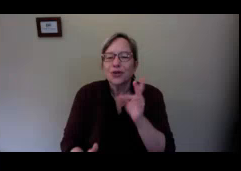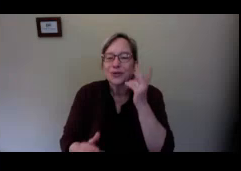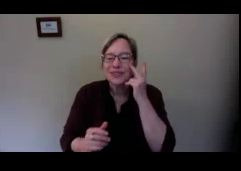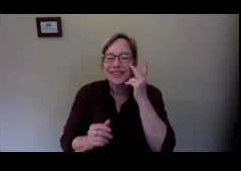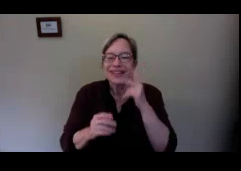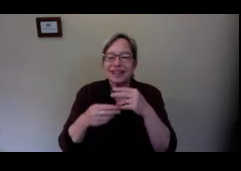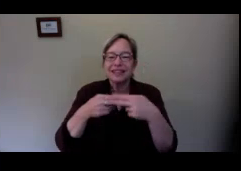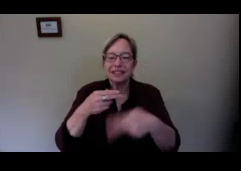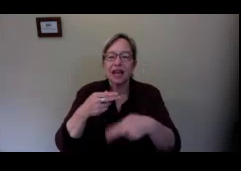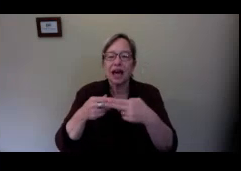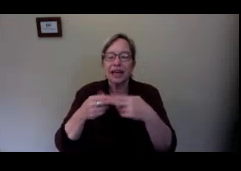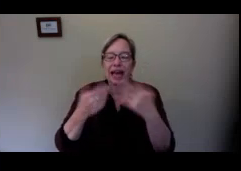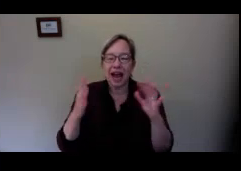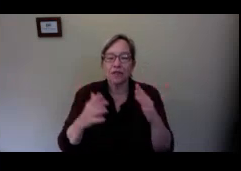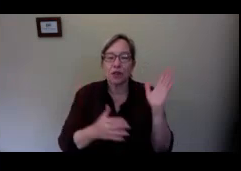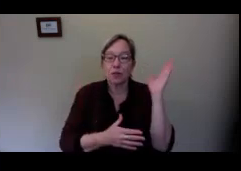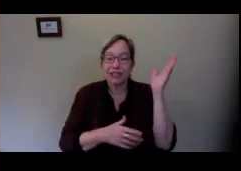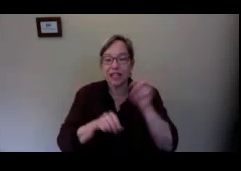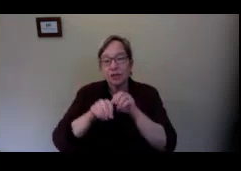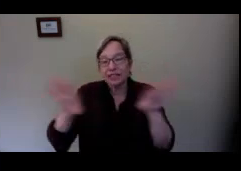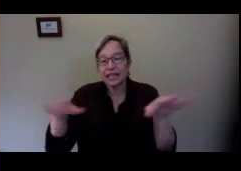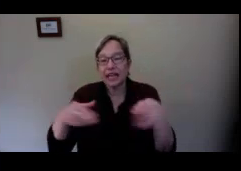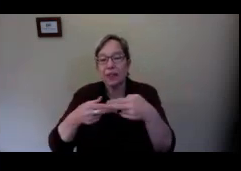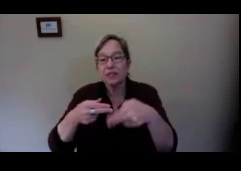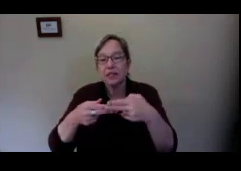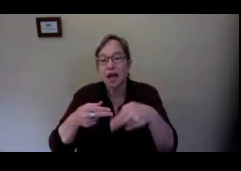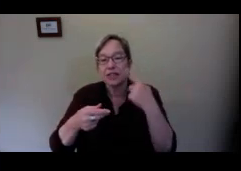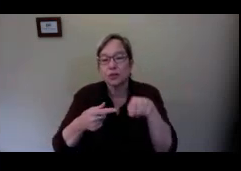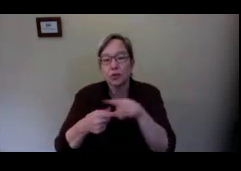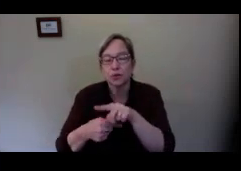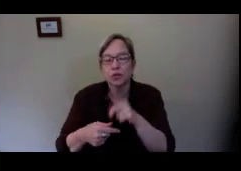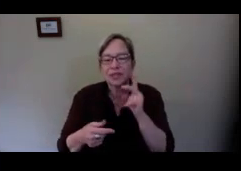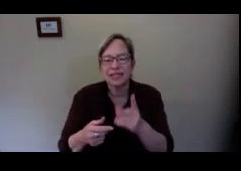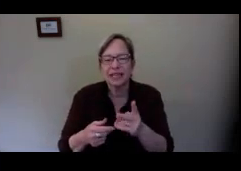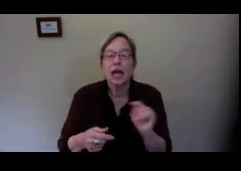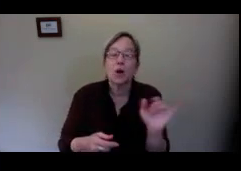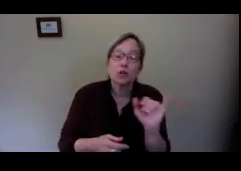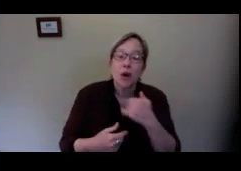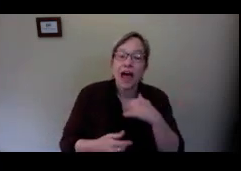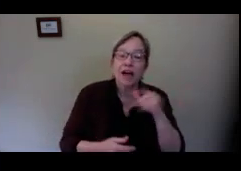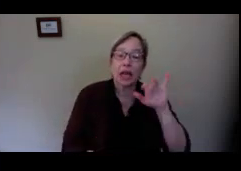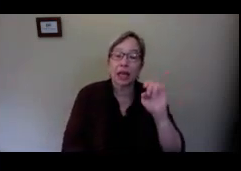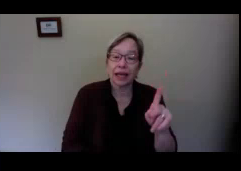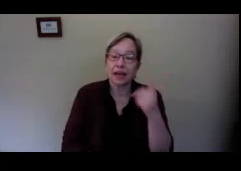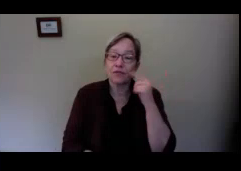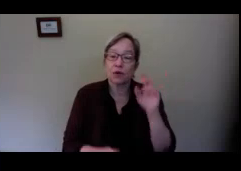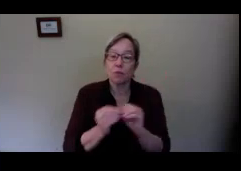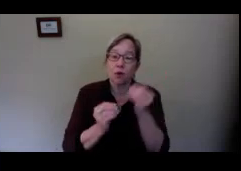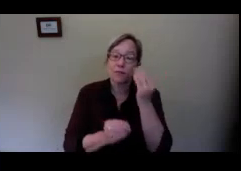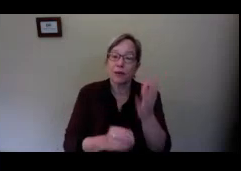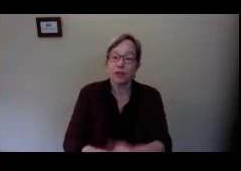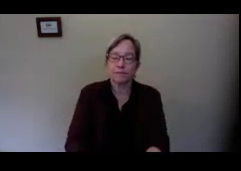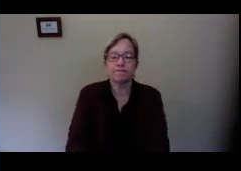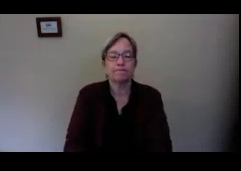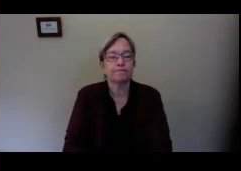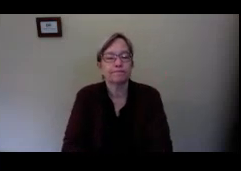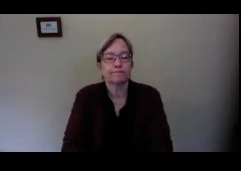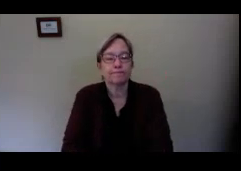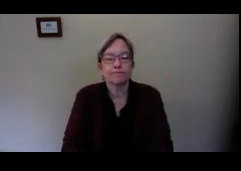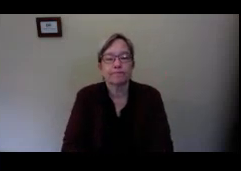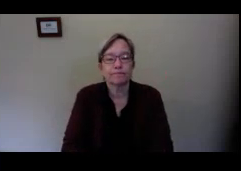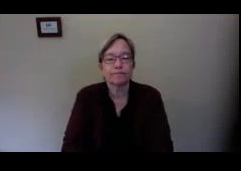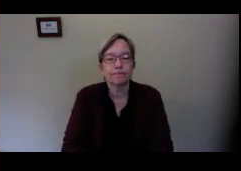resources after today's presentation. And also, again, there's a link for this resource as well. Next